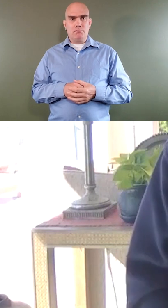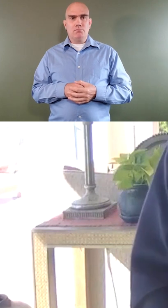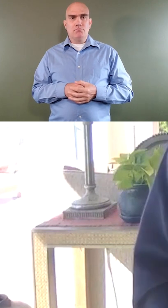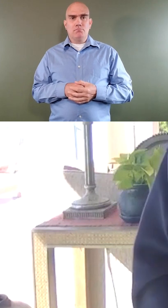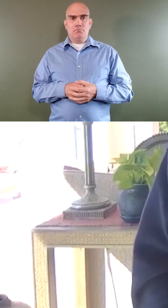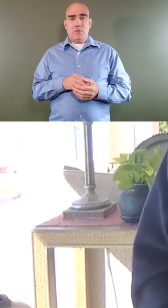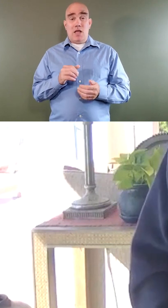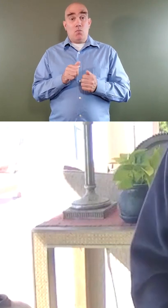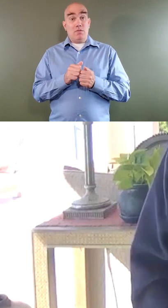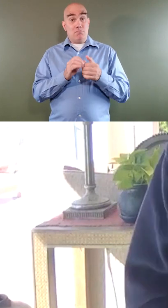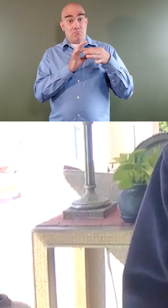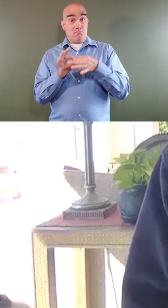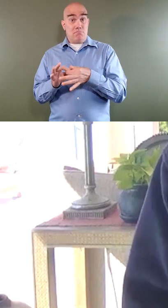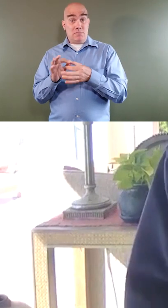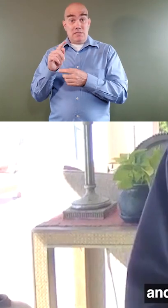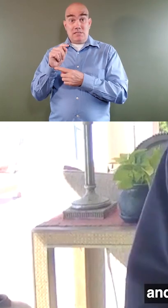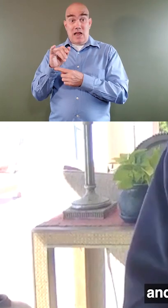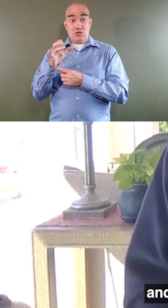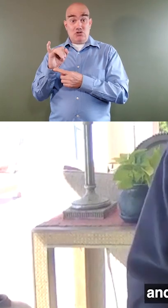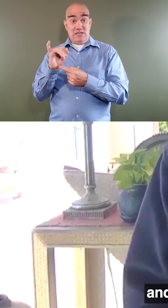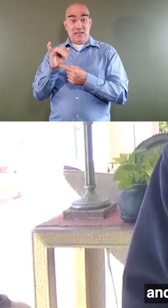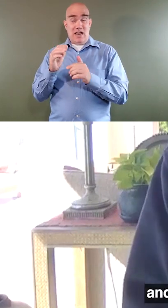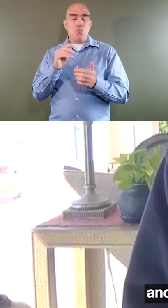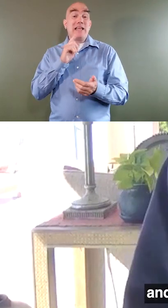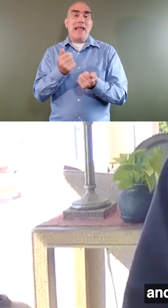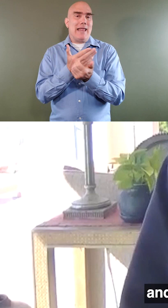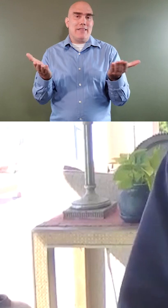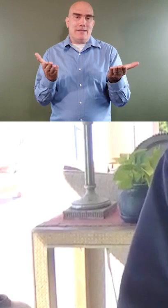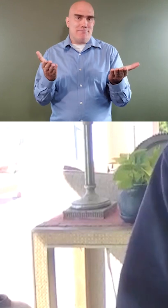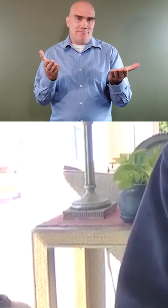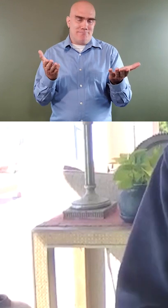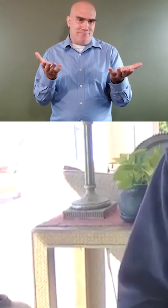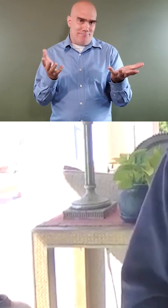And with respect to Tai Chi, and really anything for that matter,